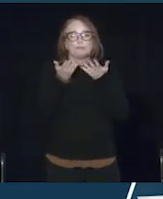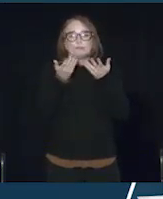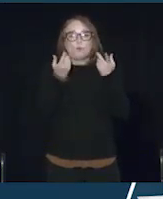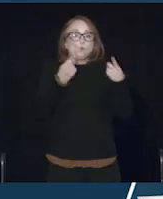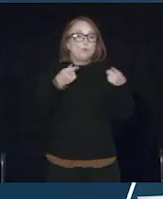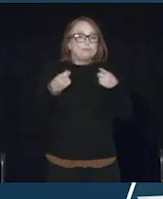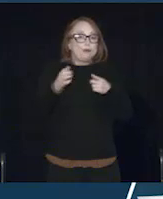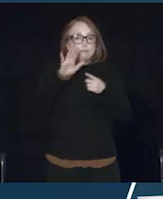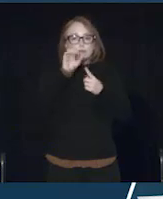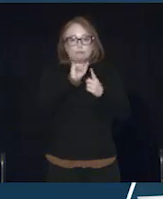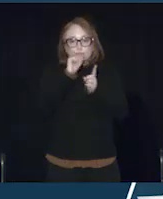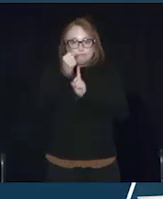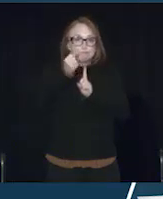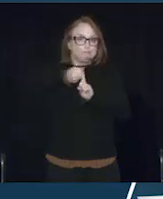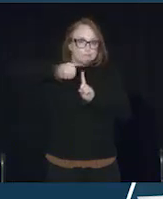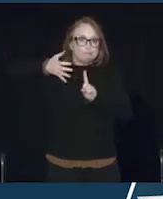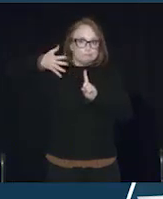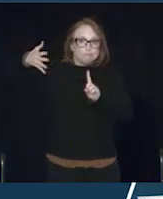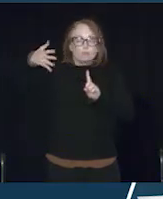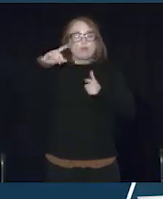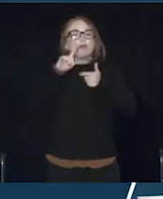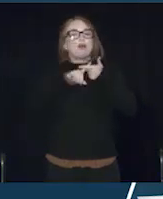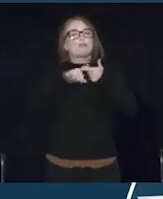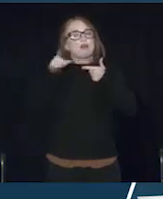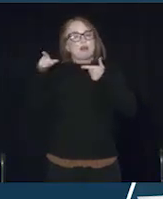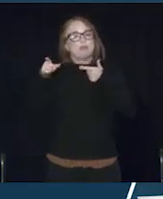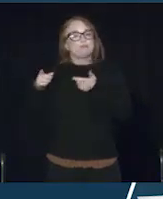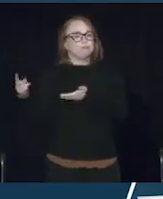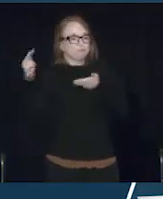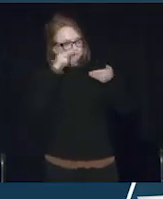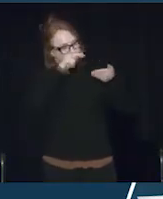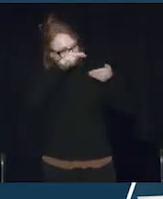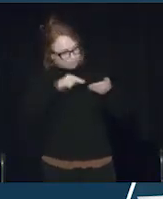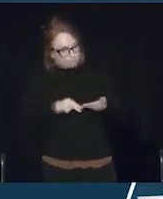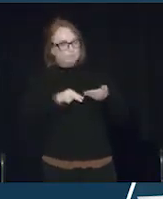going on, and they review the information, and within